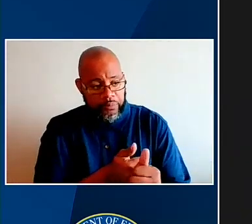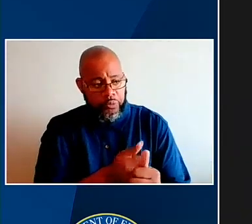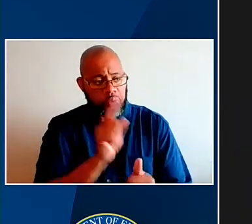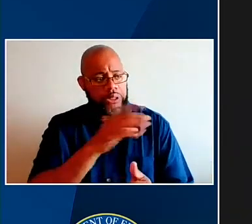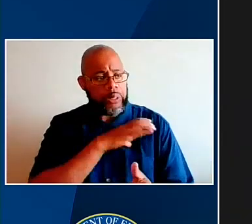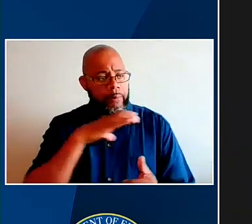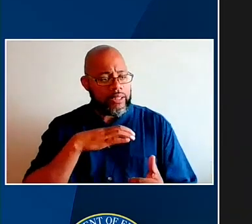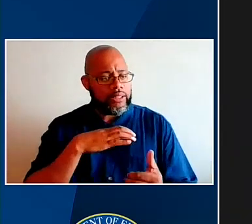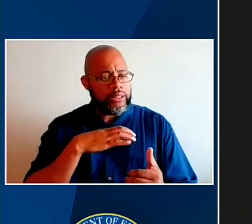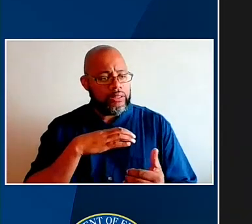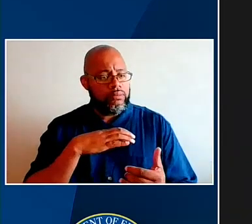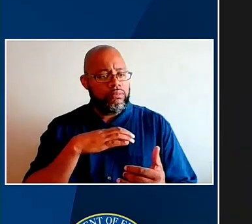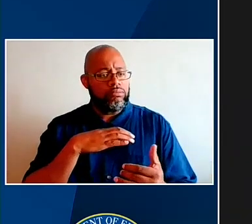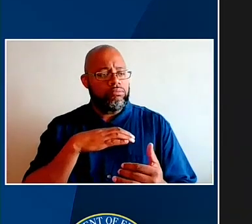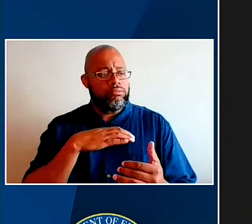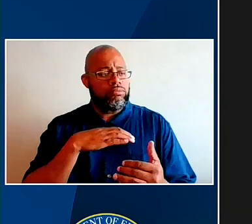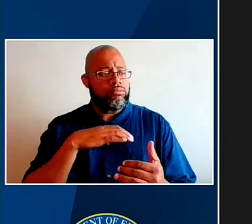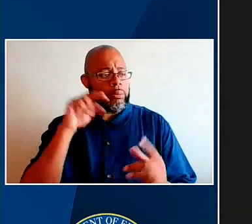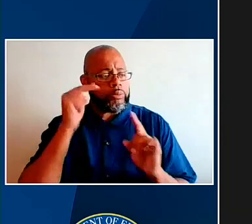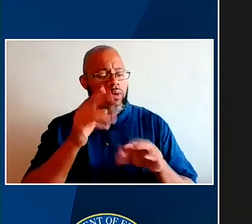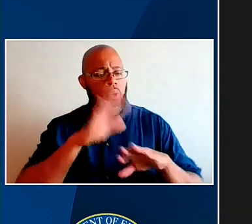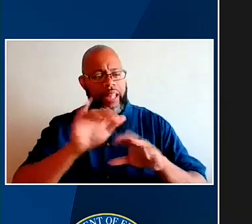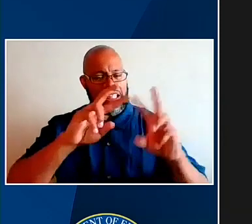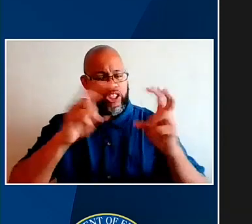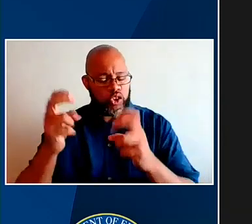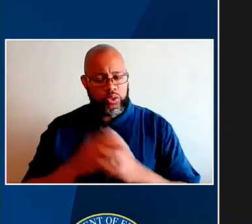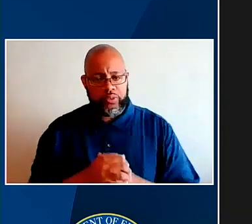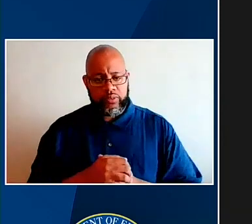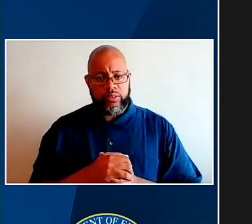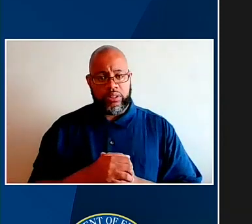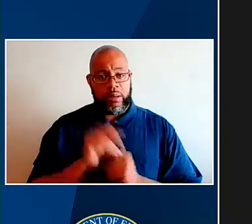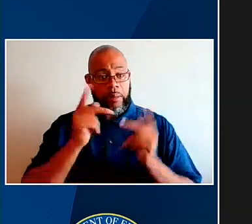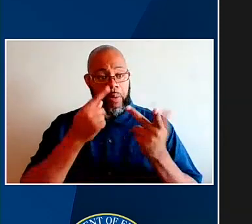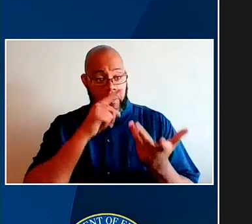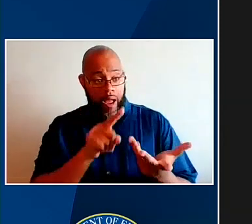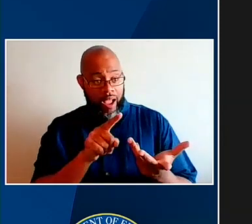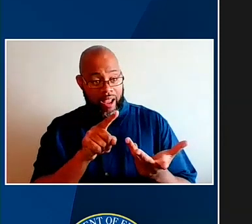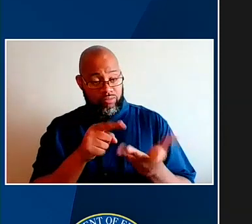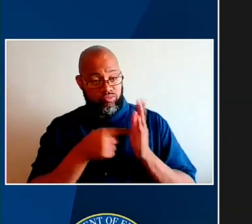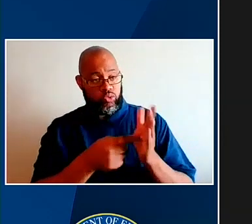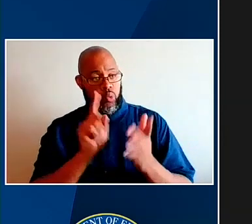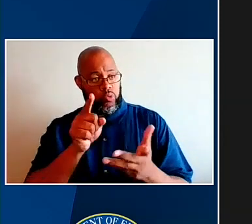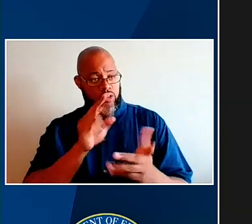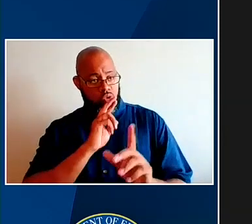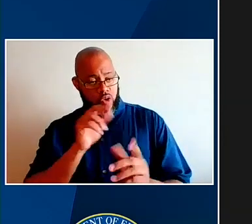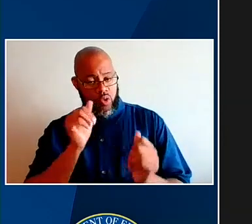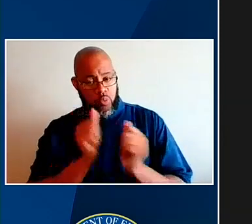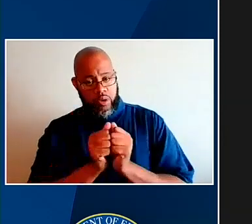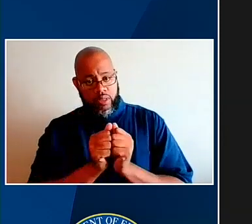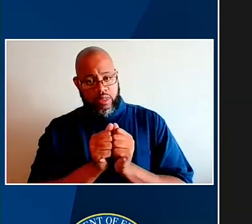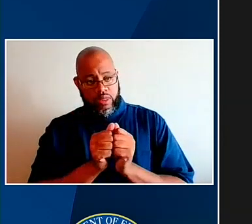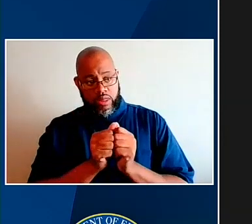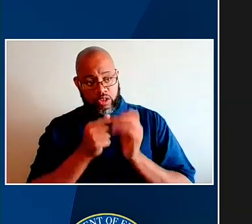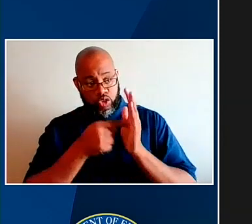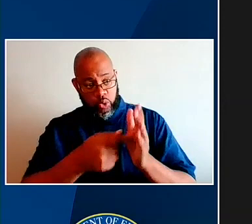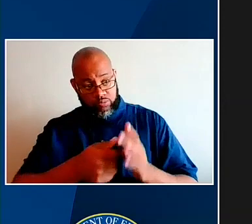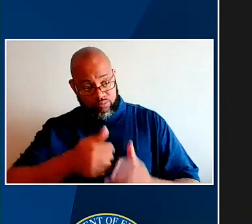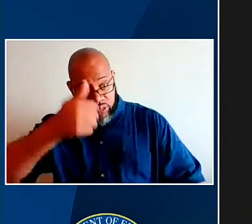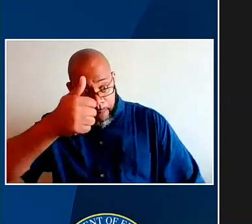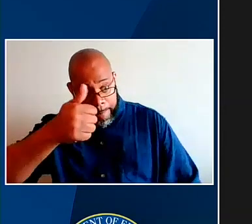is on this issue paper. So if folks wouldn't mind indicating where they are with a show of thumbs.